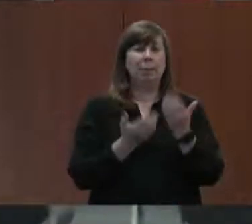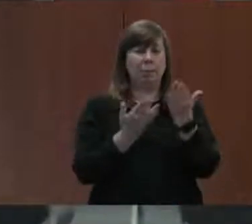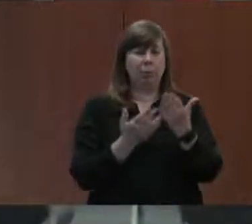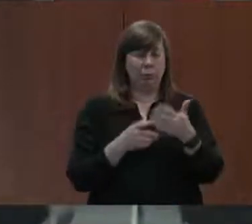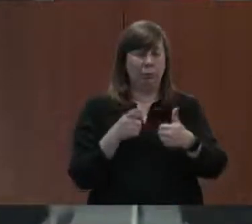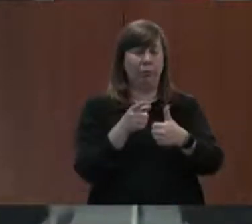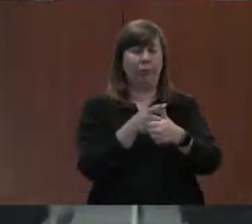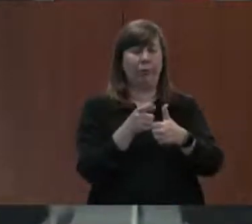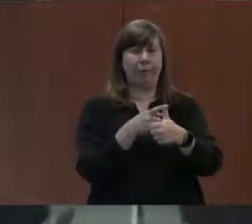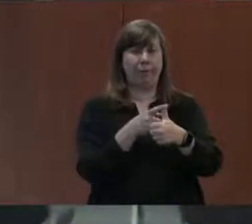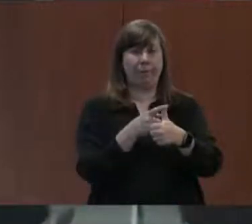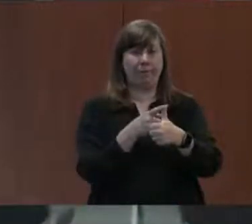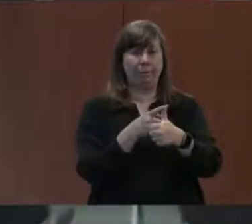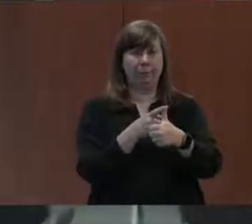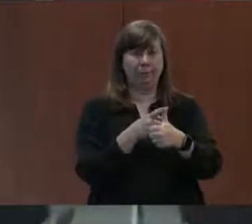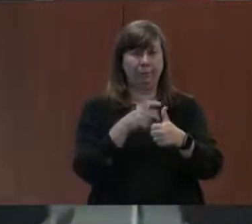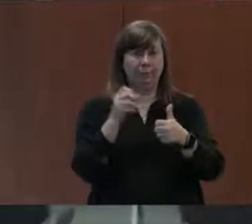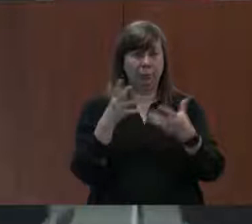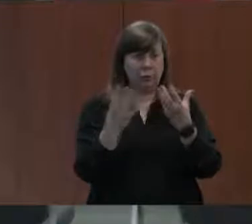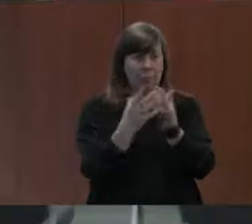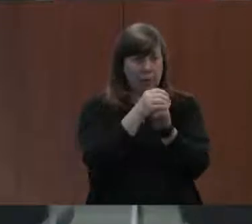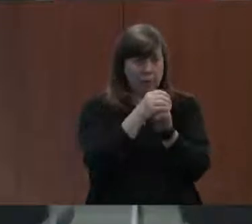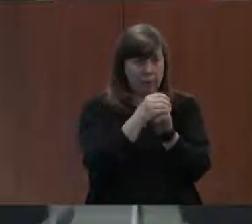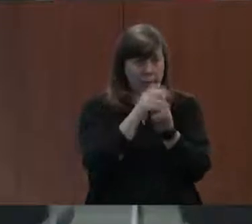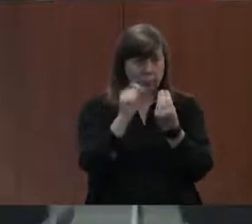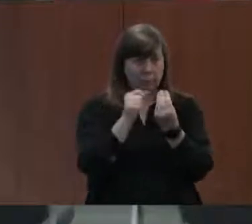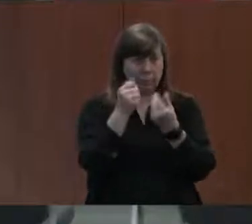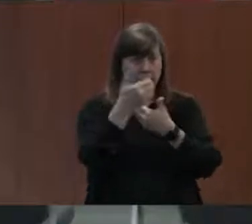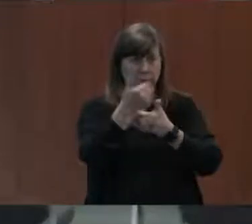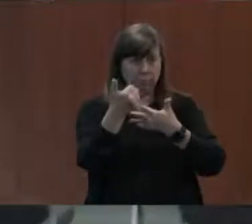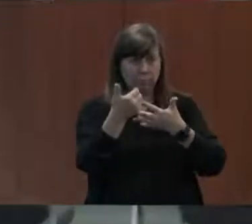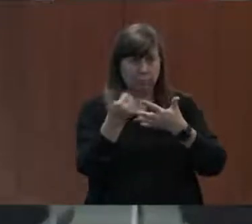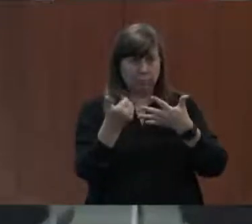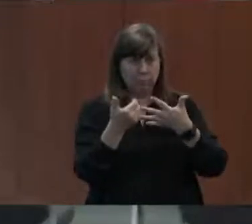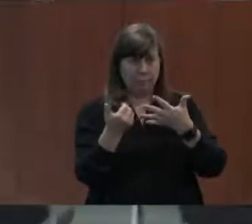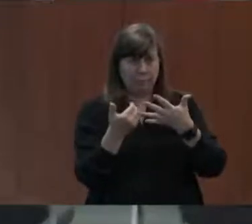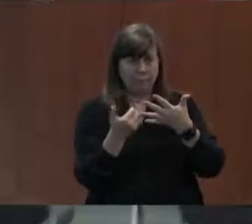time. Is it okay to combine them, or do we need to do them one at a time?